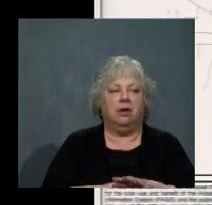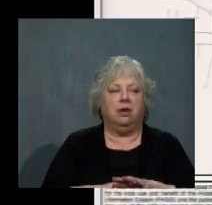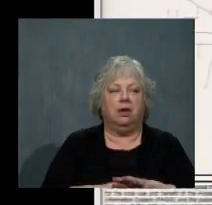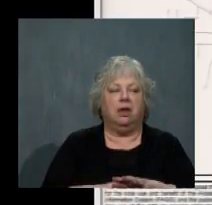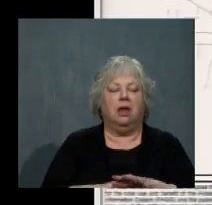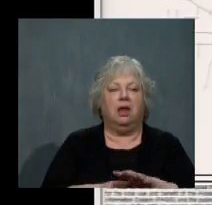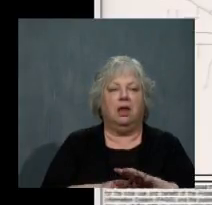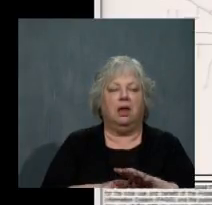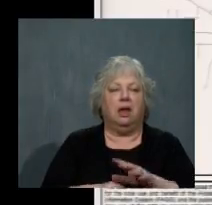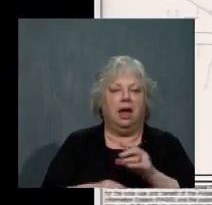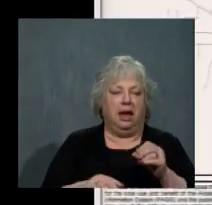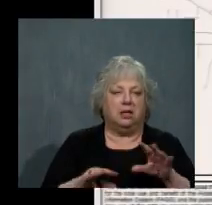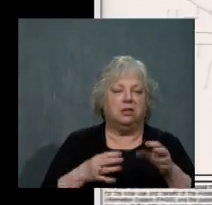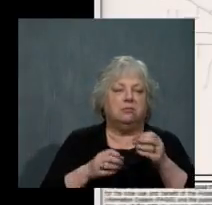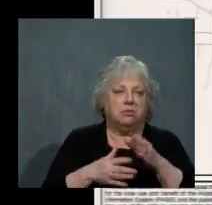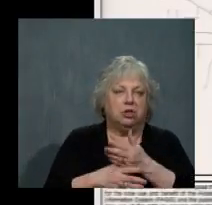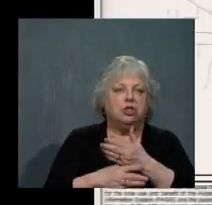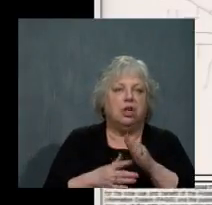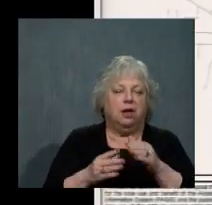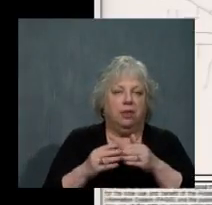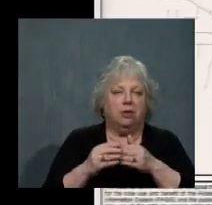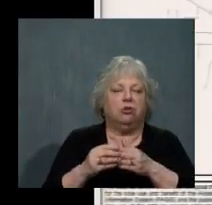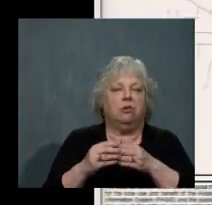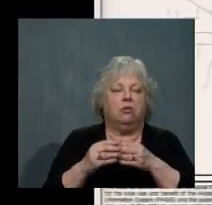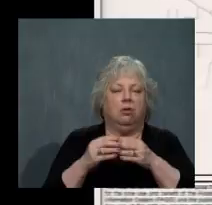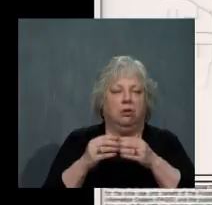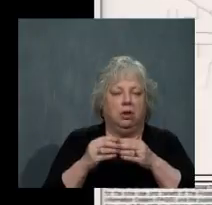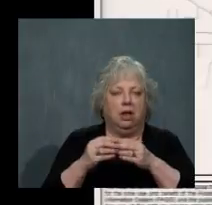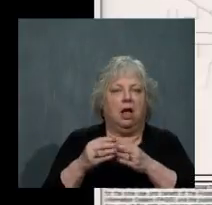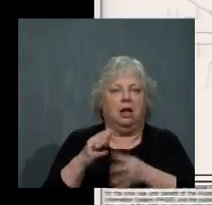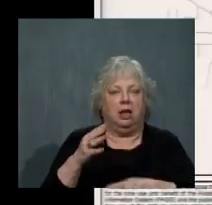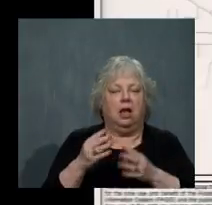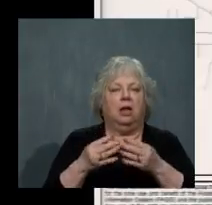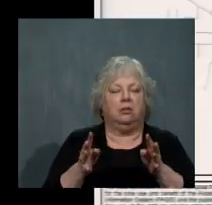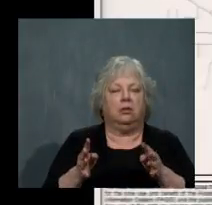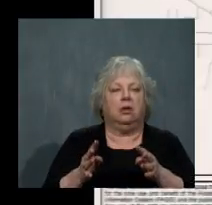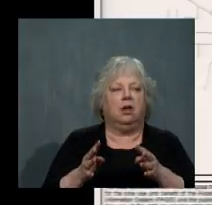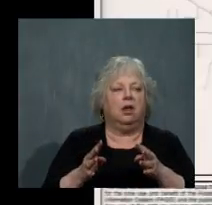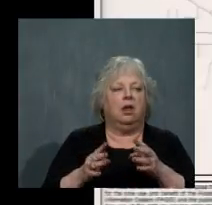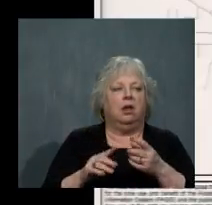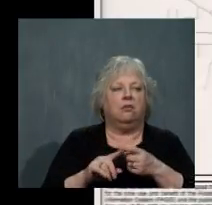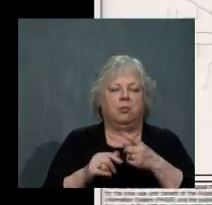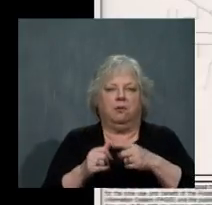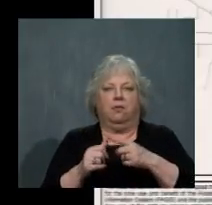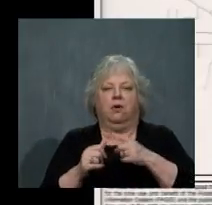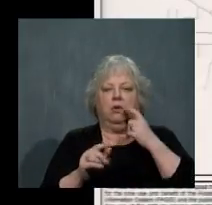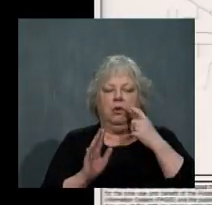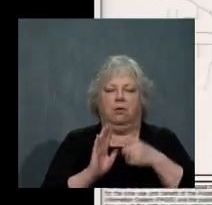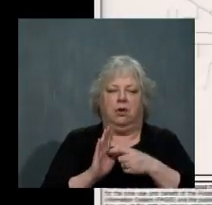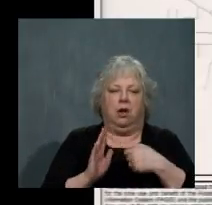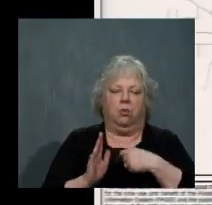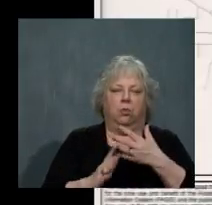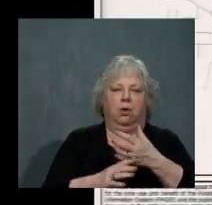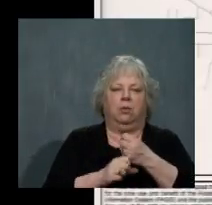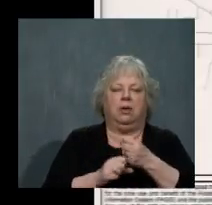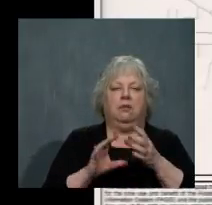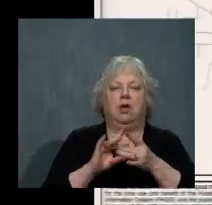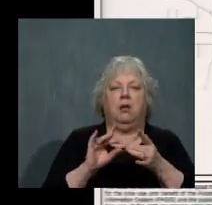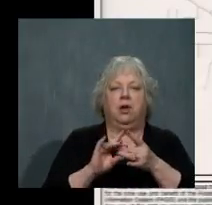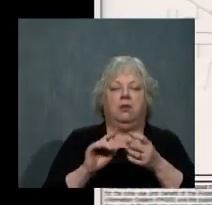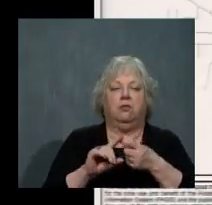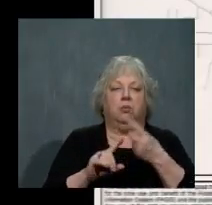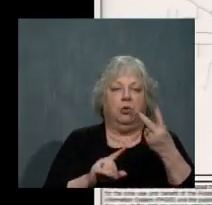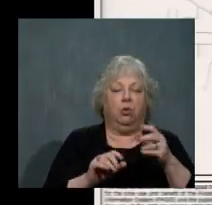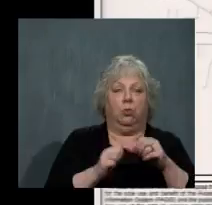this for, and we began all of our field reviews. From our initial notification, we received comments from